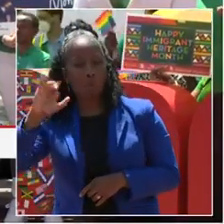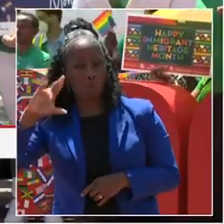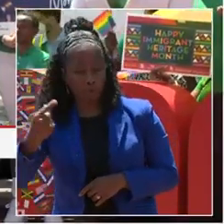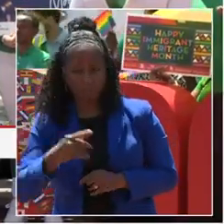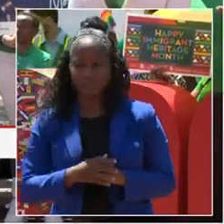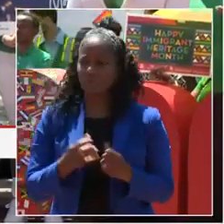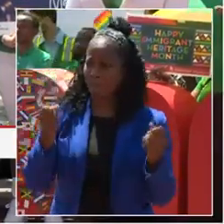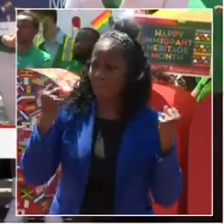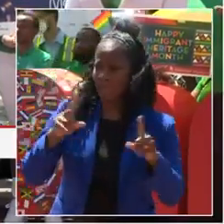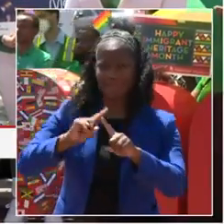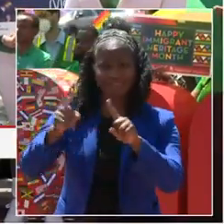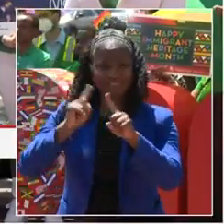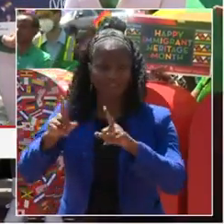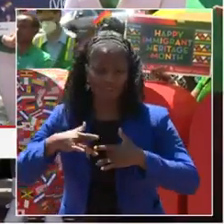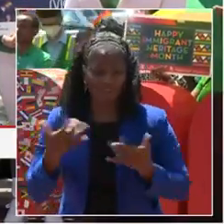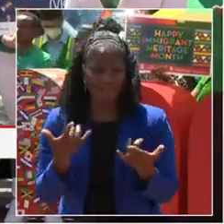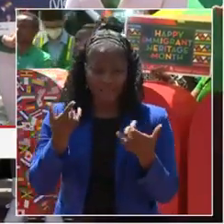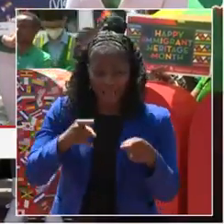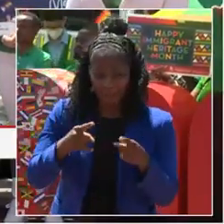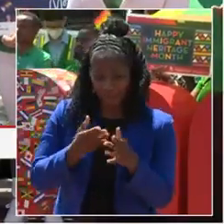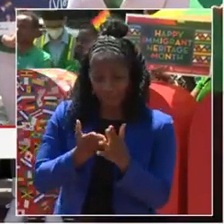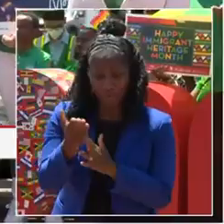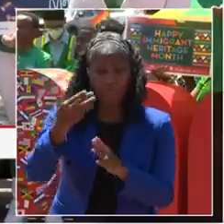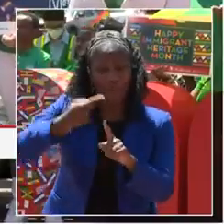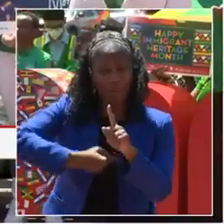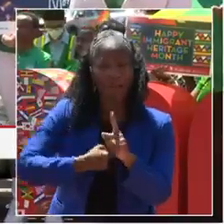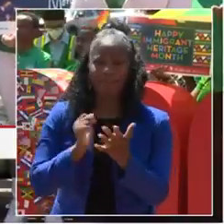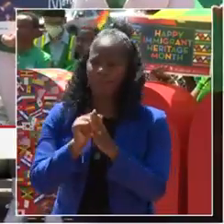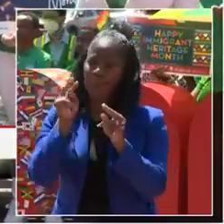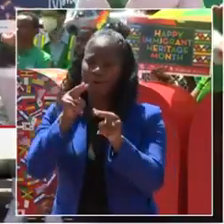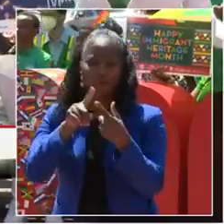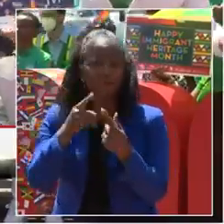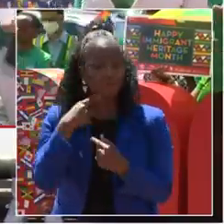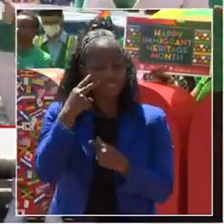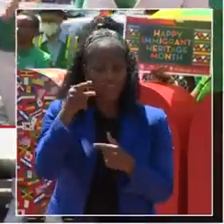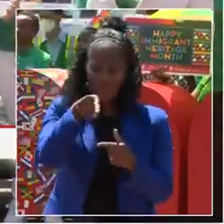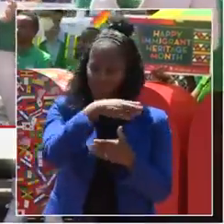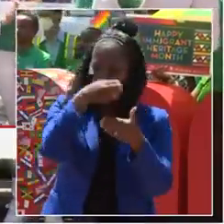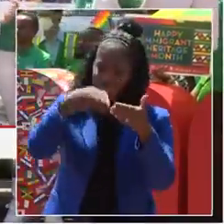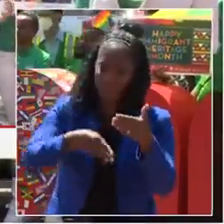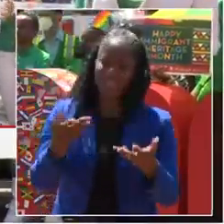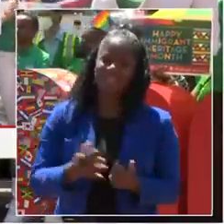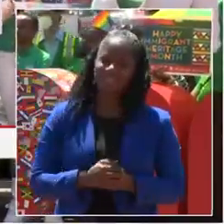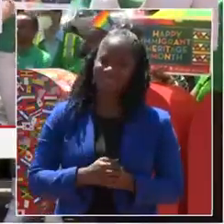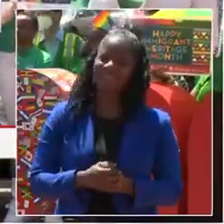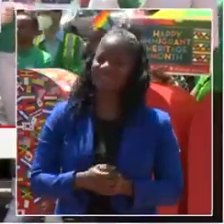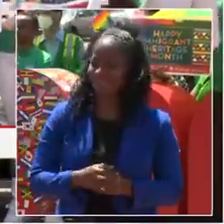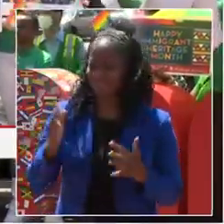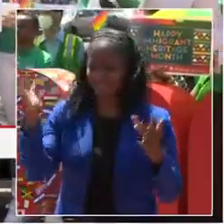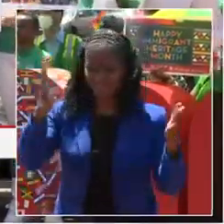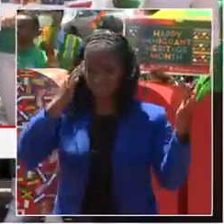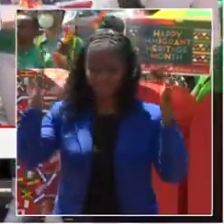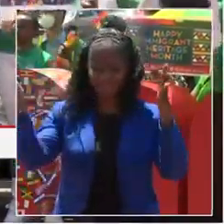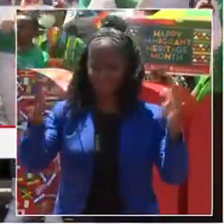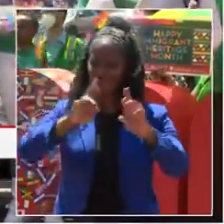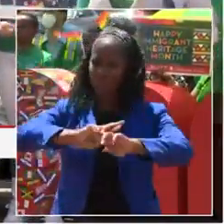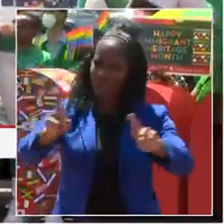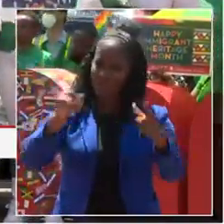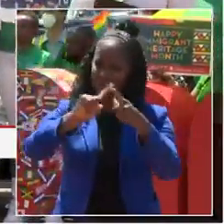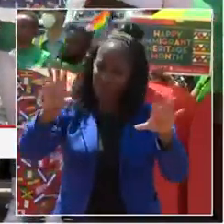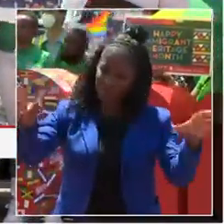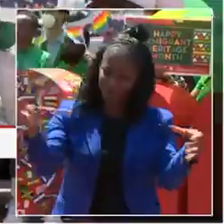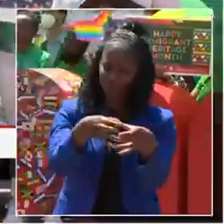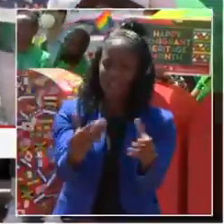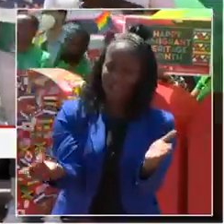month, and we hope that you stay connected with us throughout the year, and we look forward to seeing you this weekend. We're ready to be reunited.